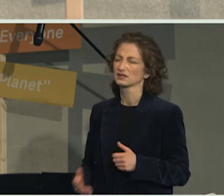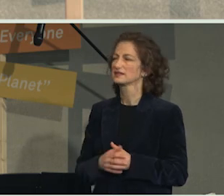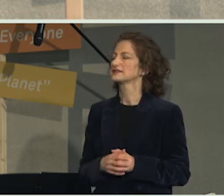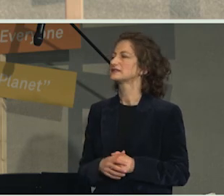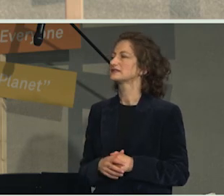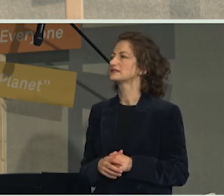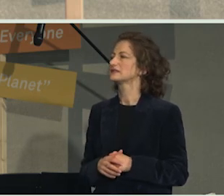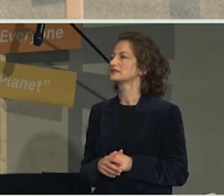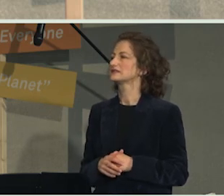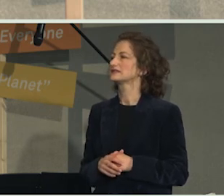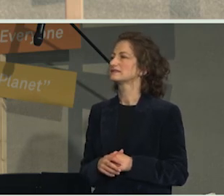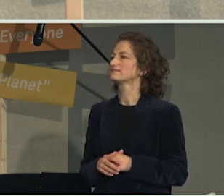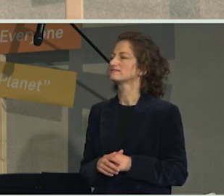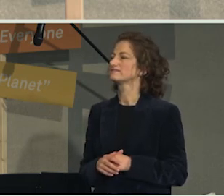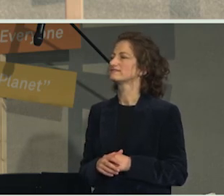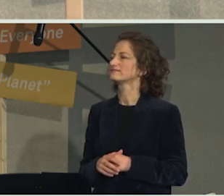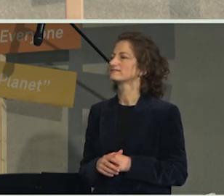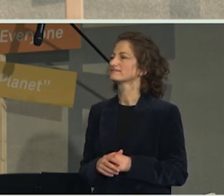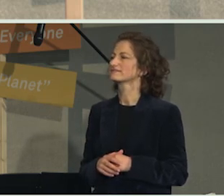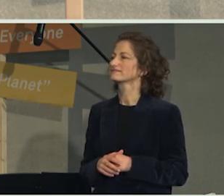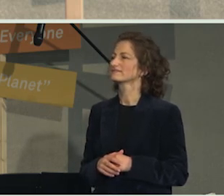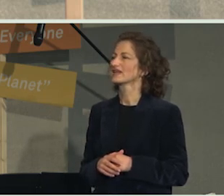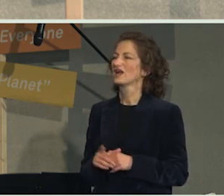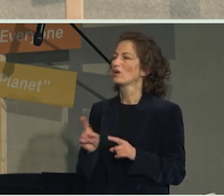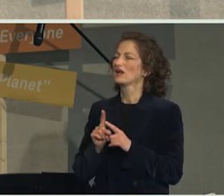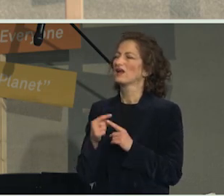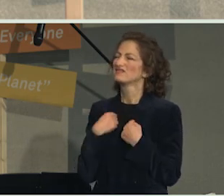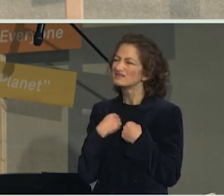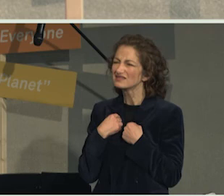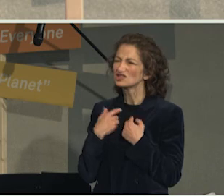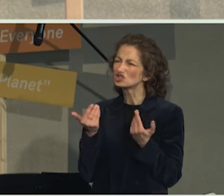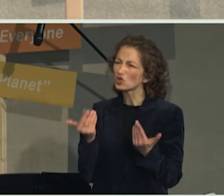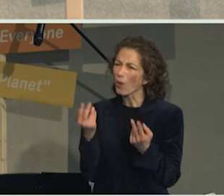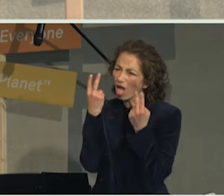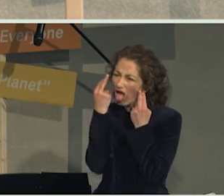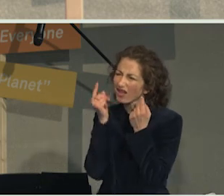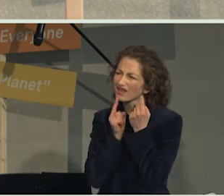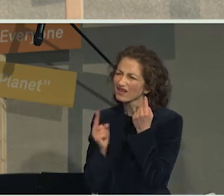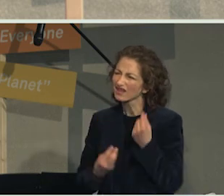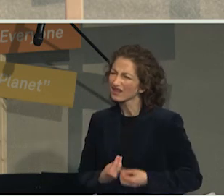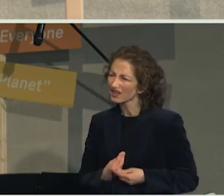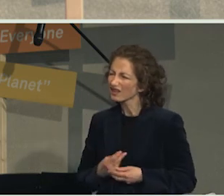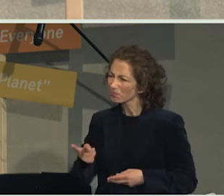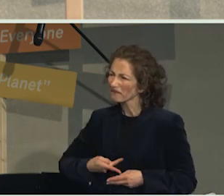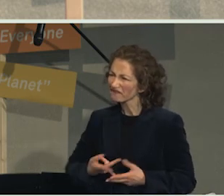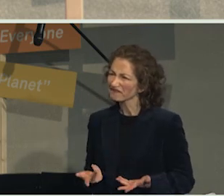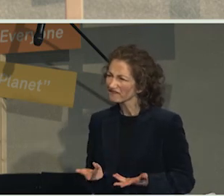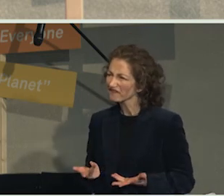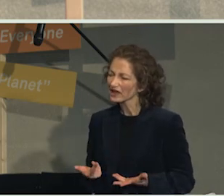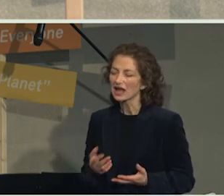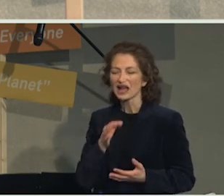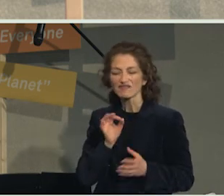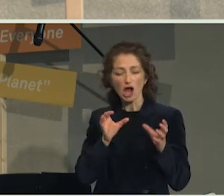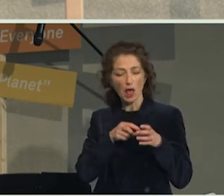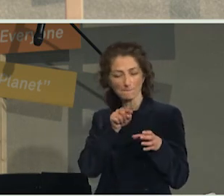my foremothers for succumbing to such subservient conditions, whatever it was I consumed at the F Club that night